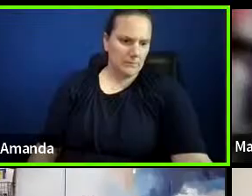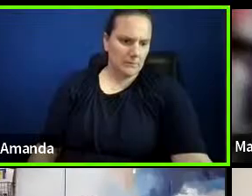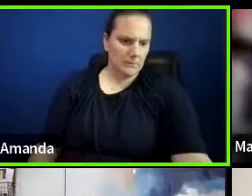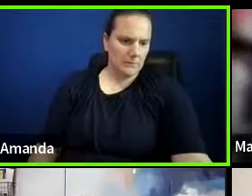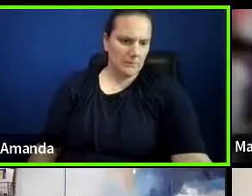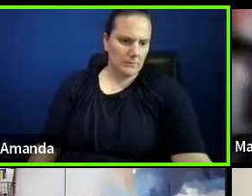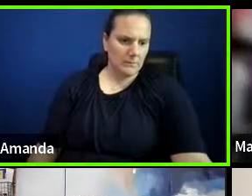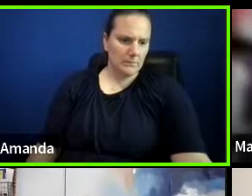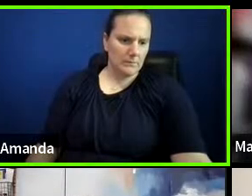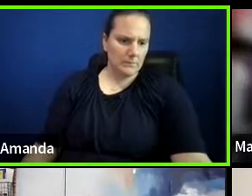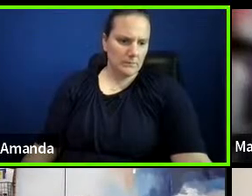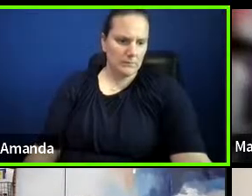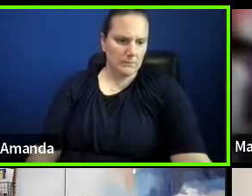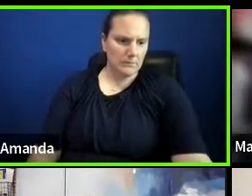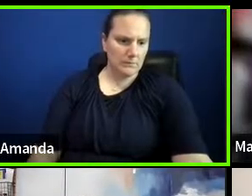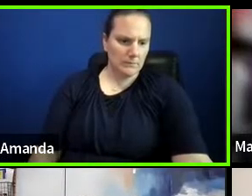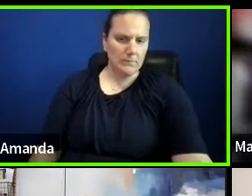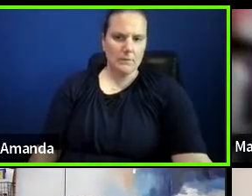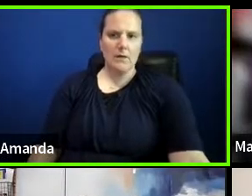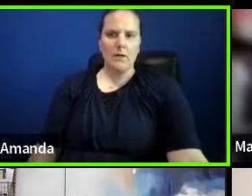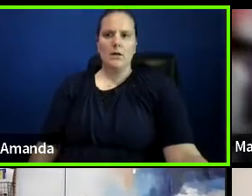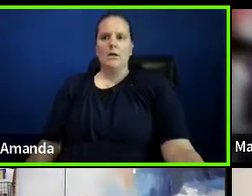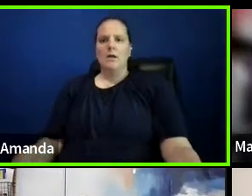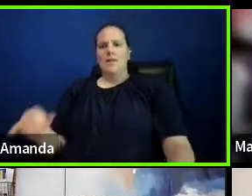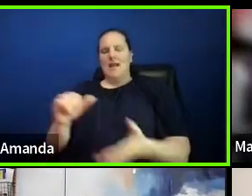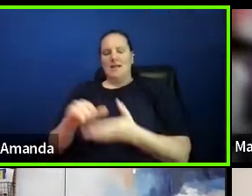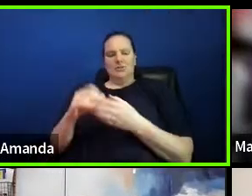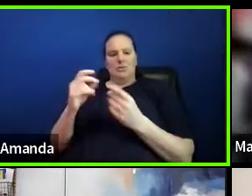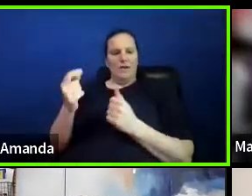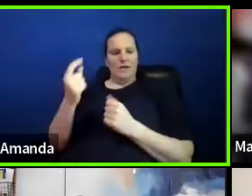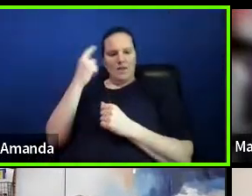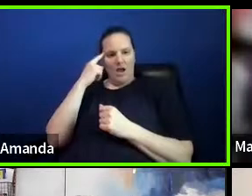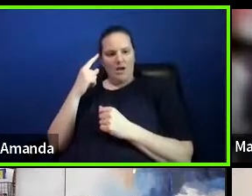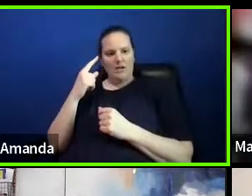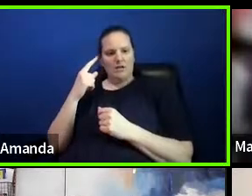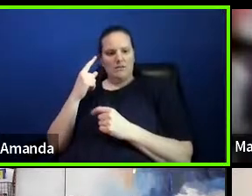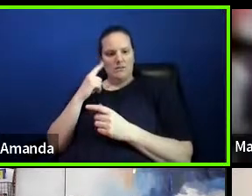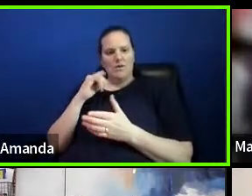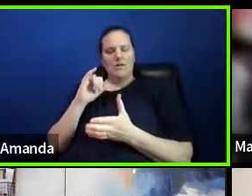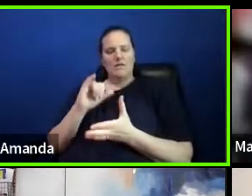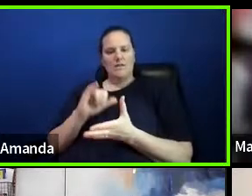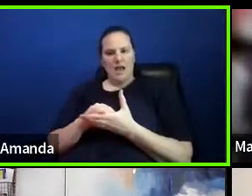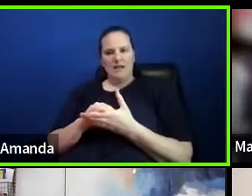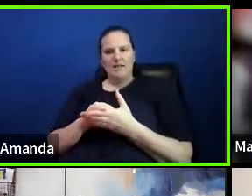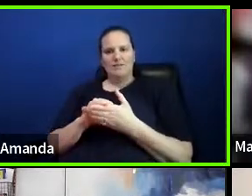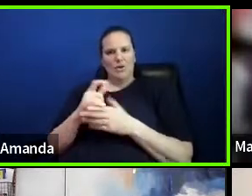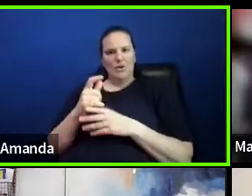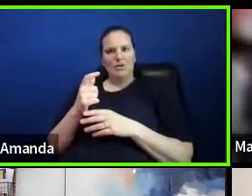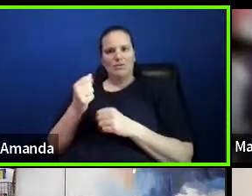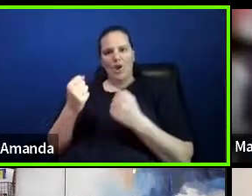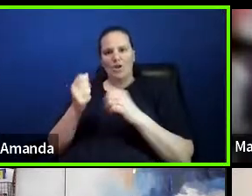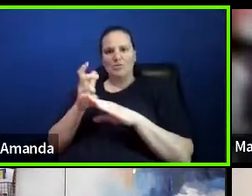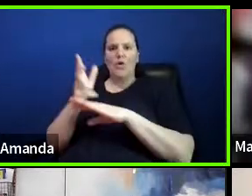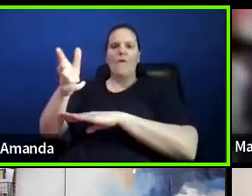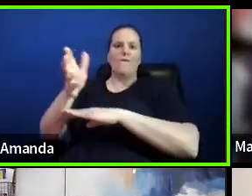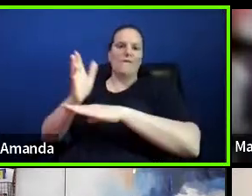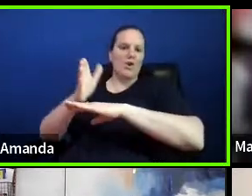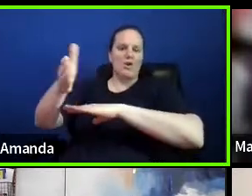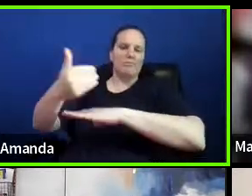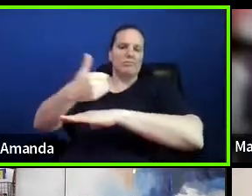Yeah, just a quick thought. That could be really great for tracking stolen cars across the border too, both ways.